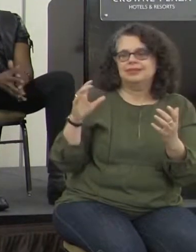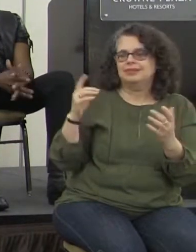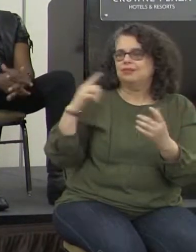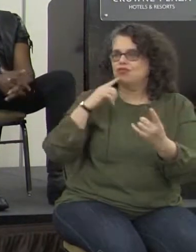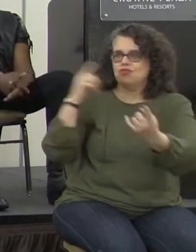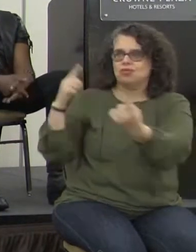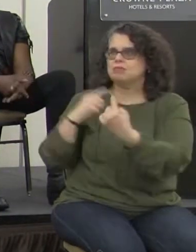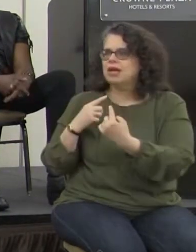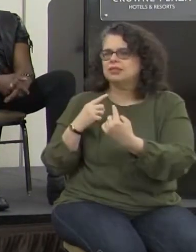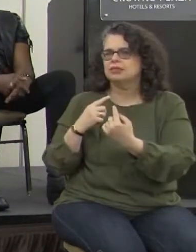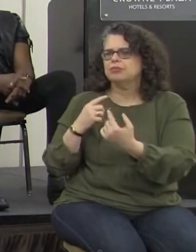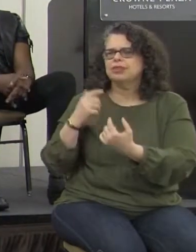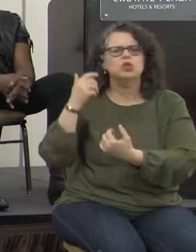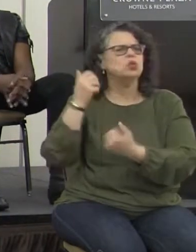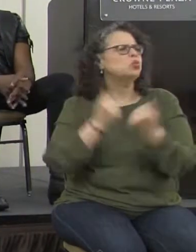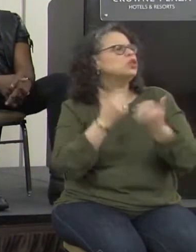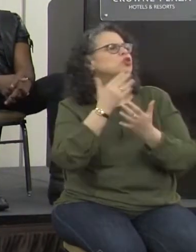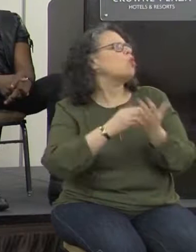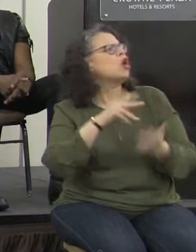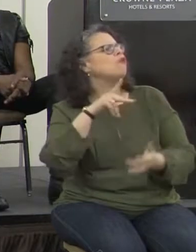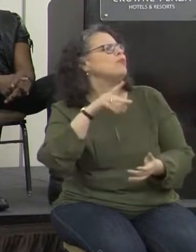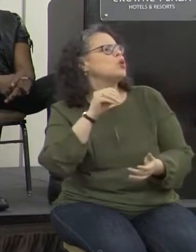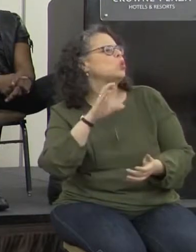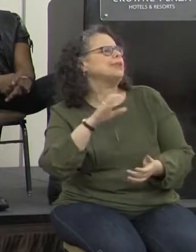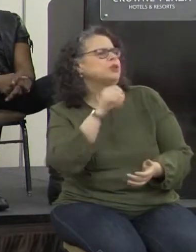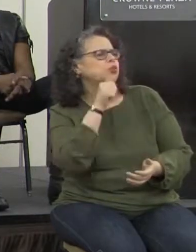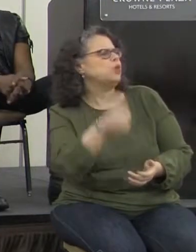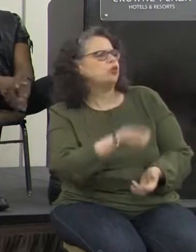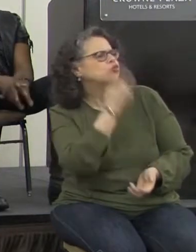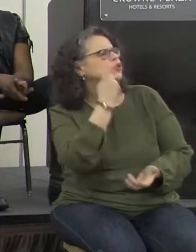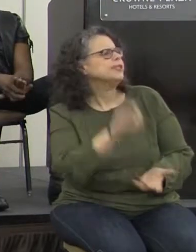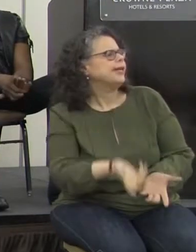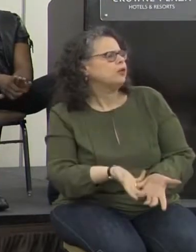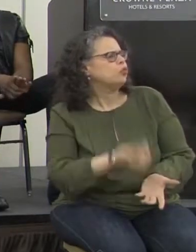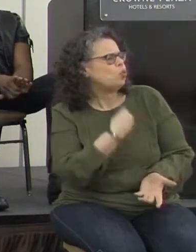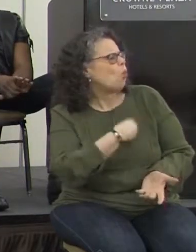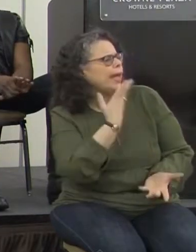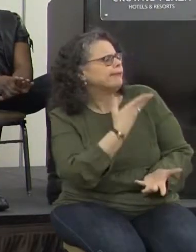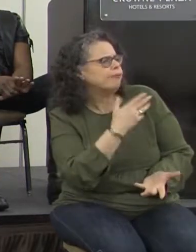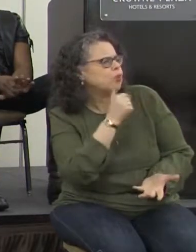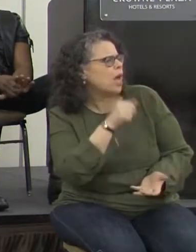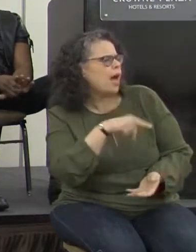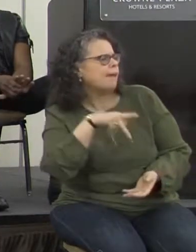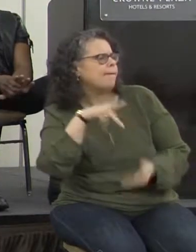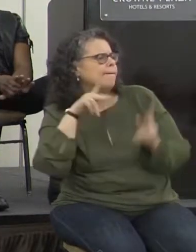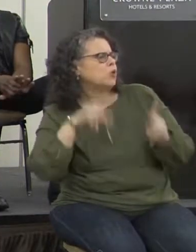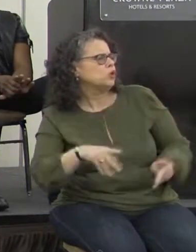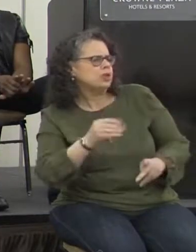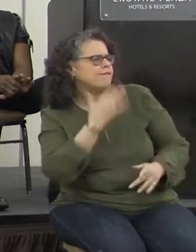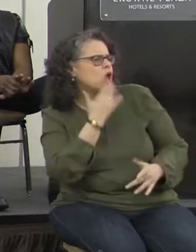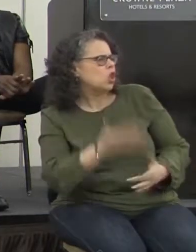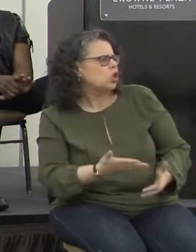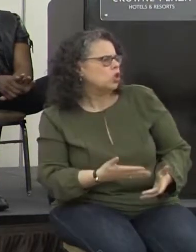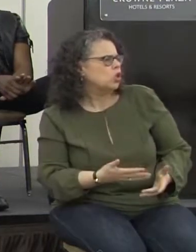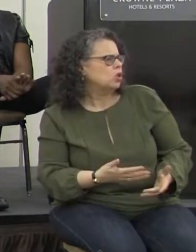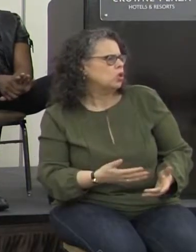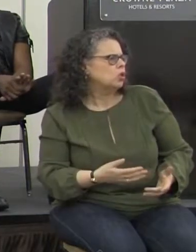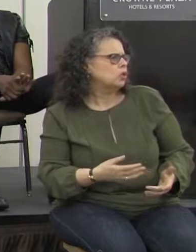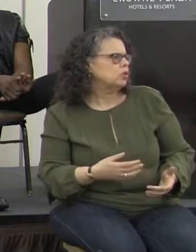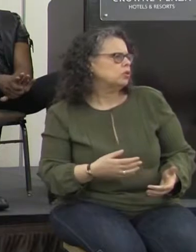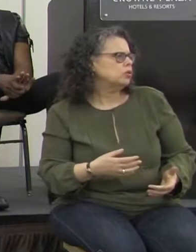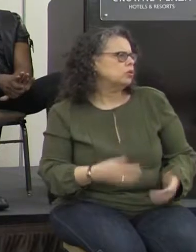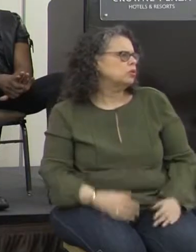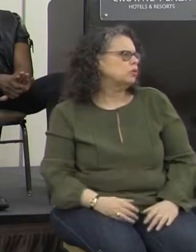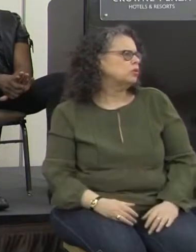of what part of people of color do you not understand? Kind of. Okay. So if